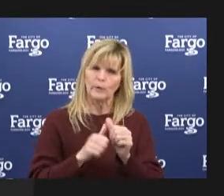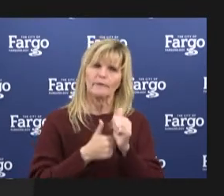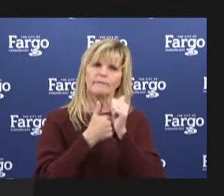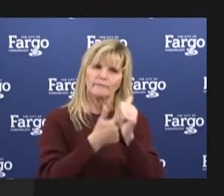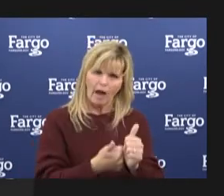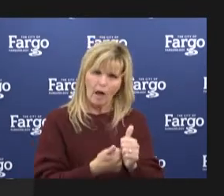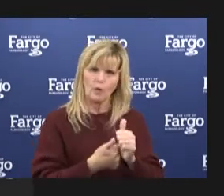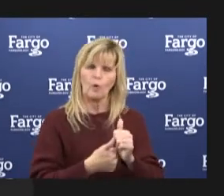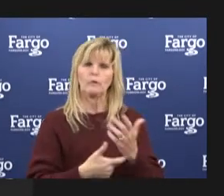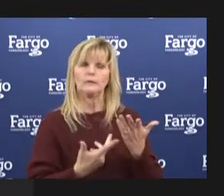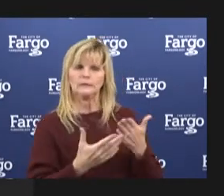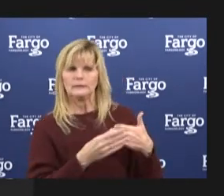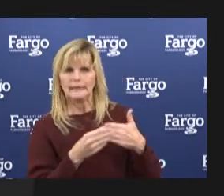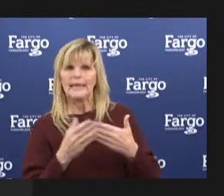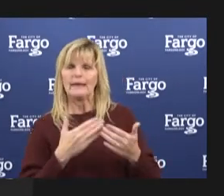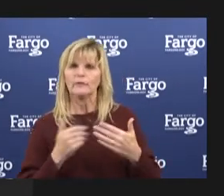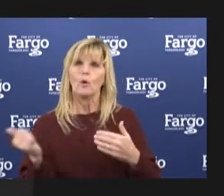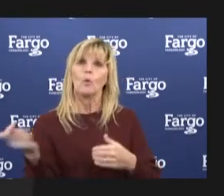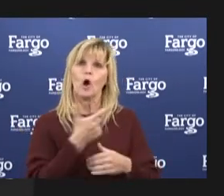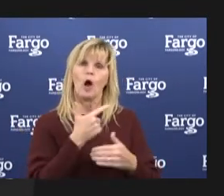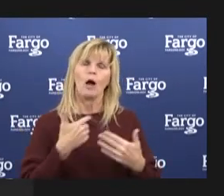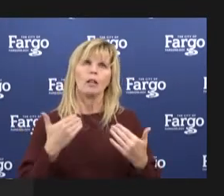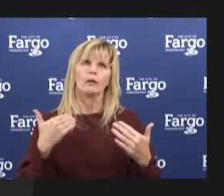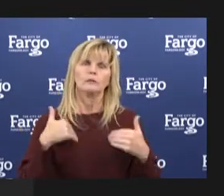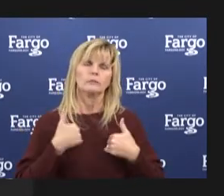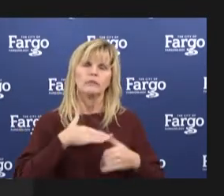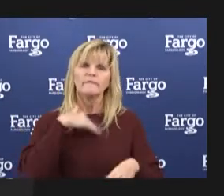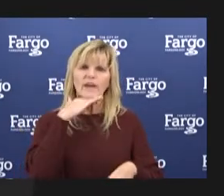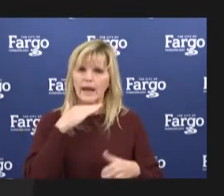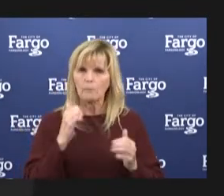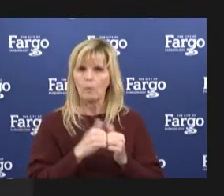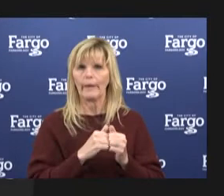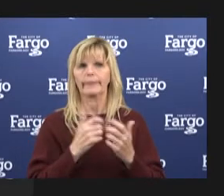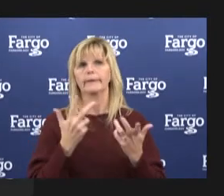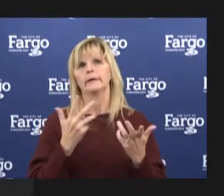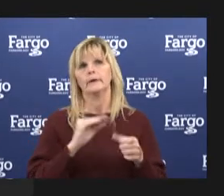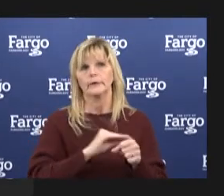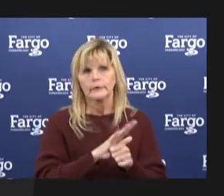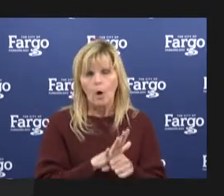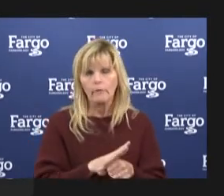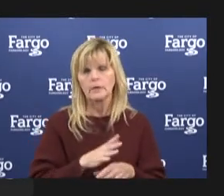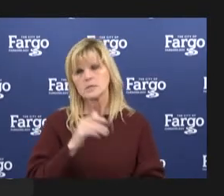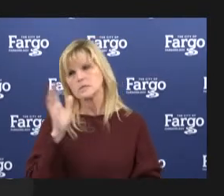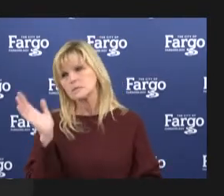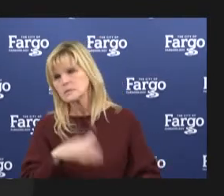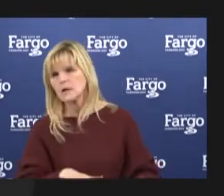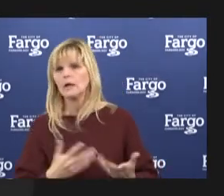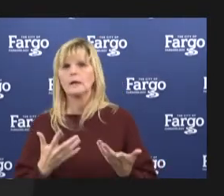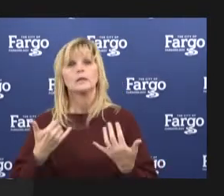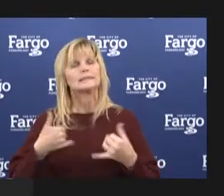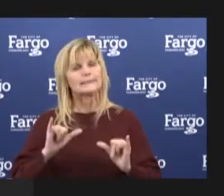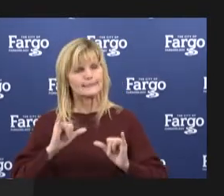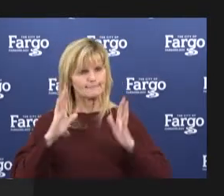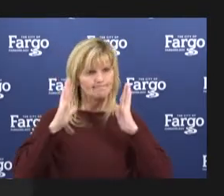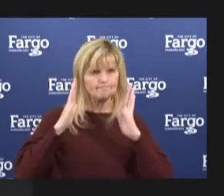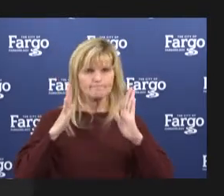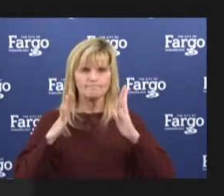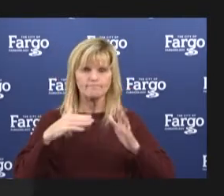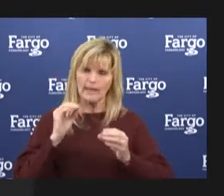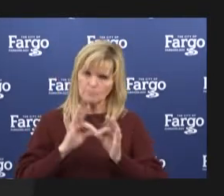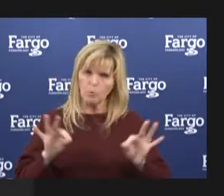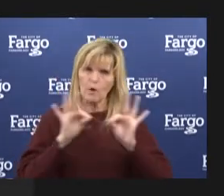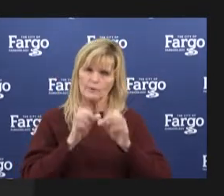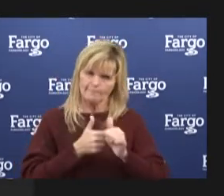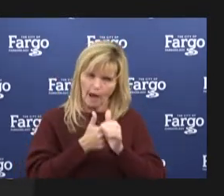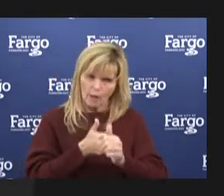As much as we all are tired of dealing with COVID and the length of time, we still need to stay diligent to